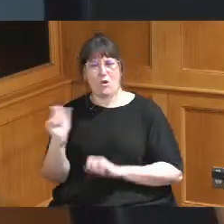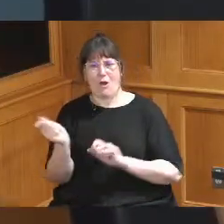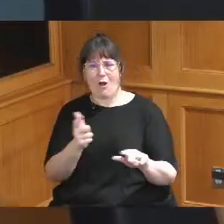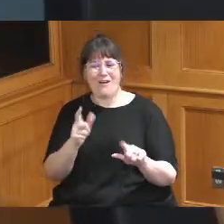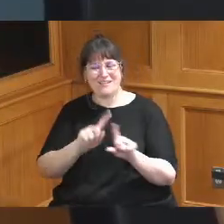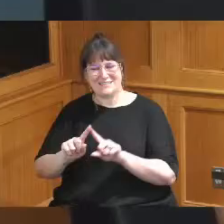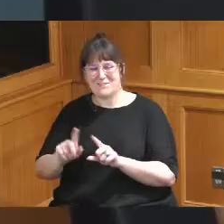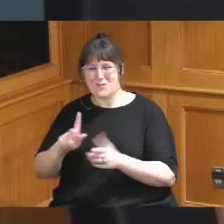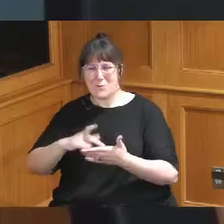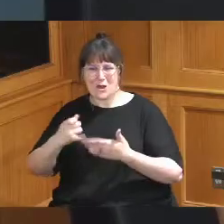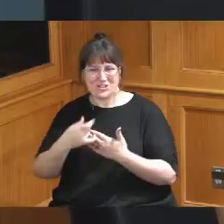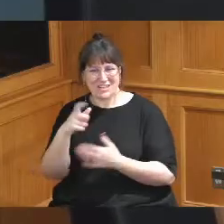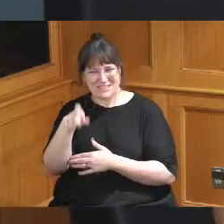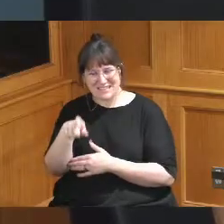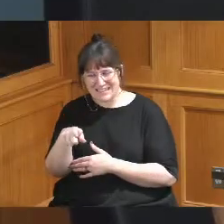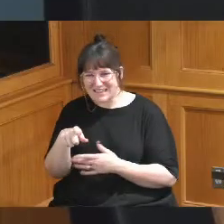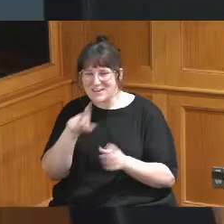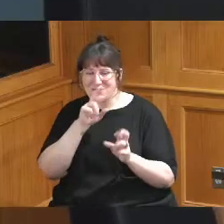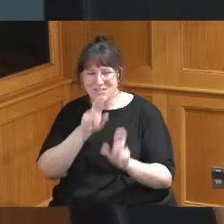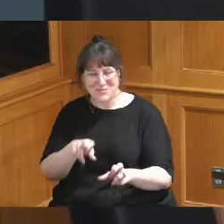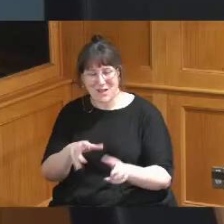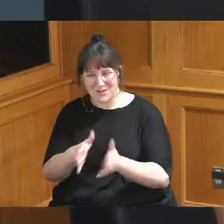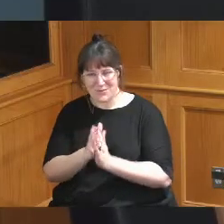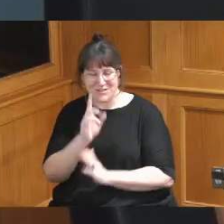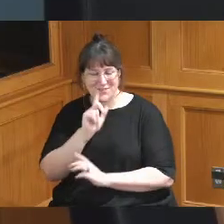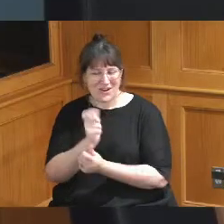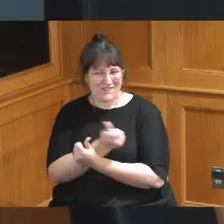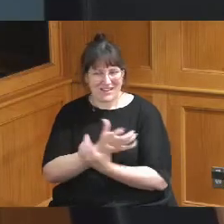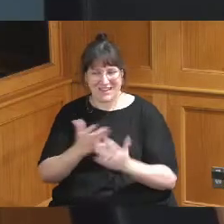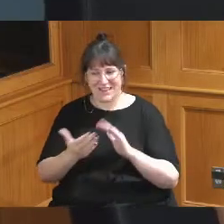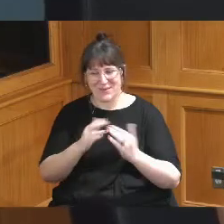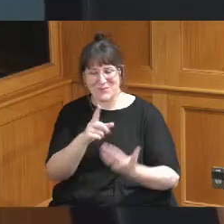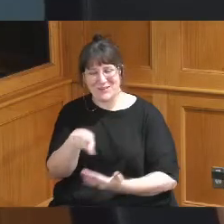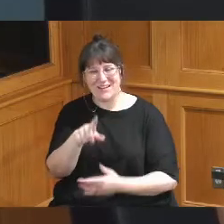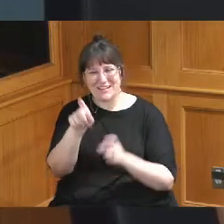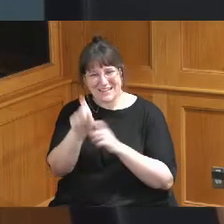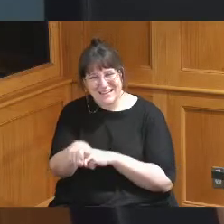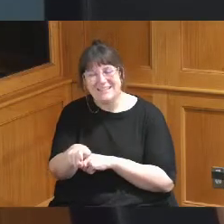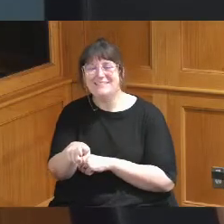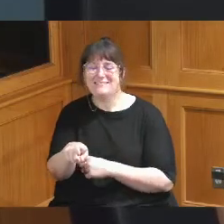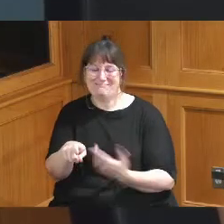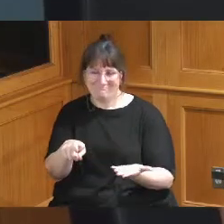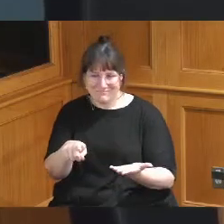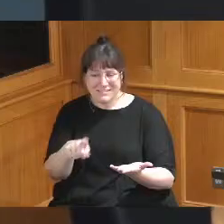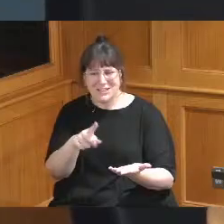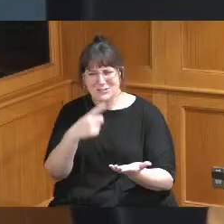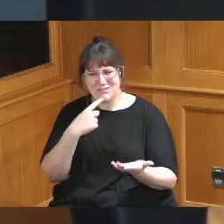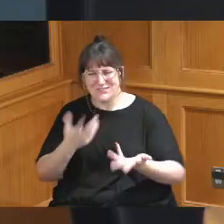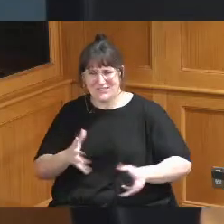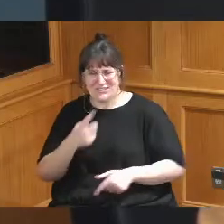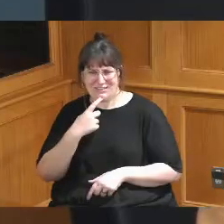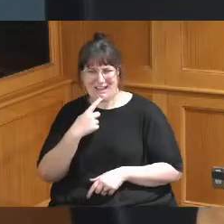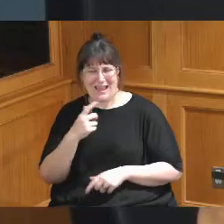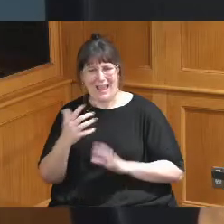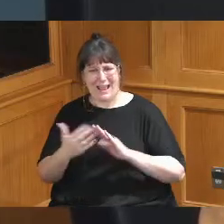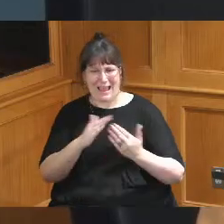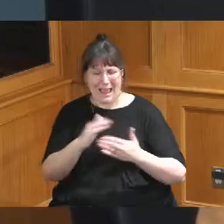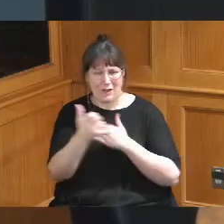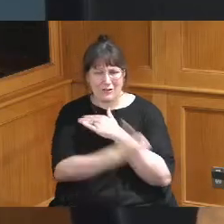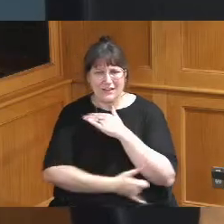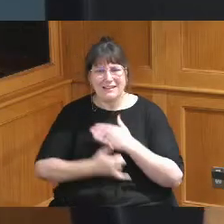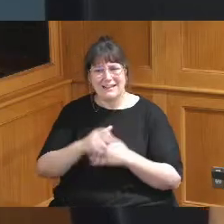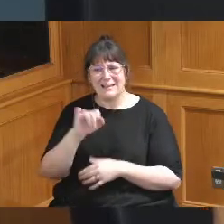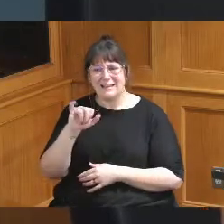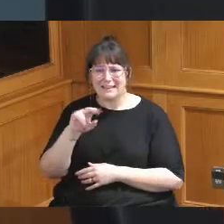here to respond to the requests from the community. And as you say, they're all over the county, including Indian